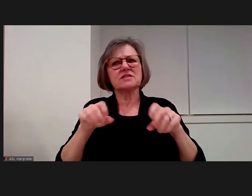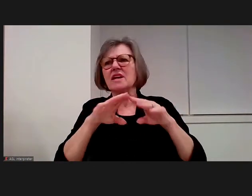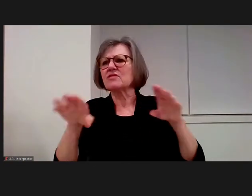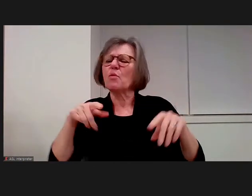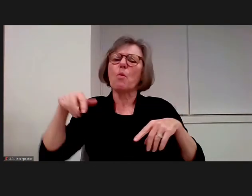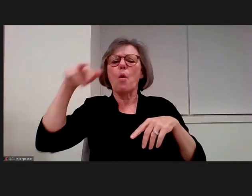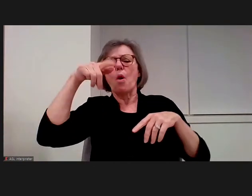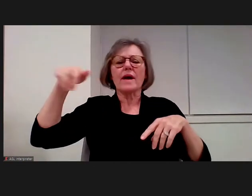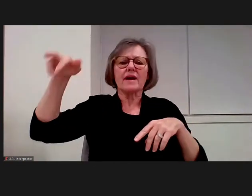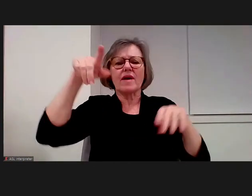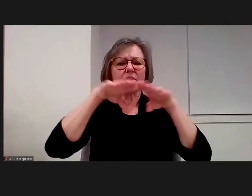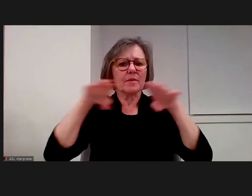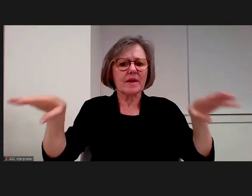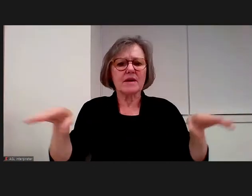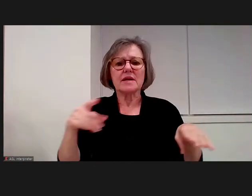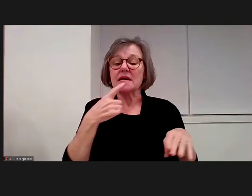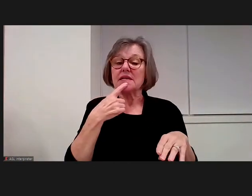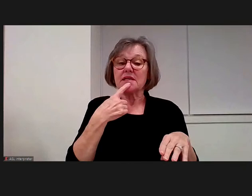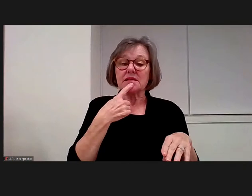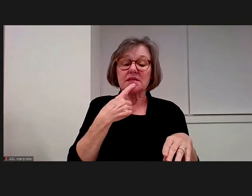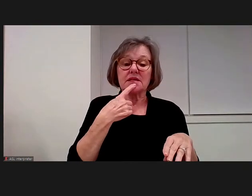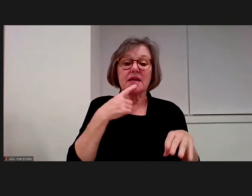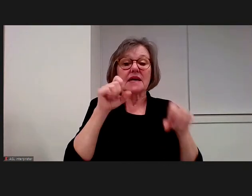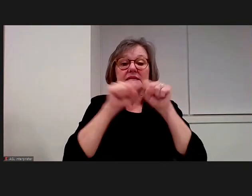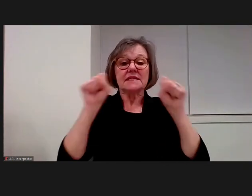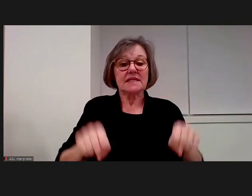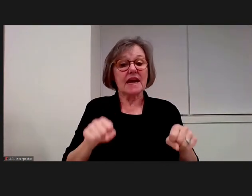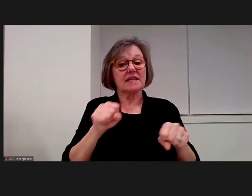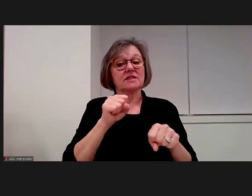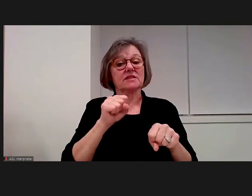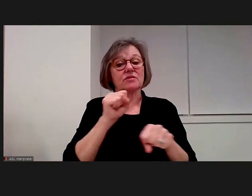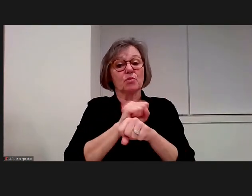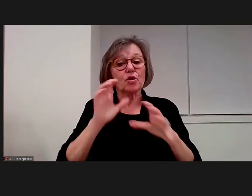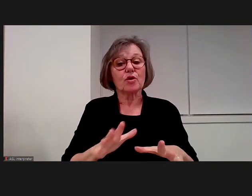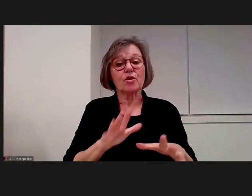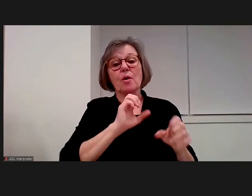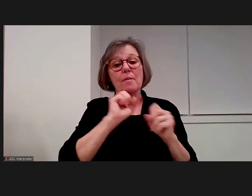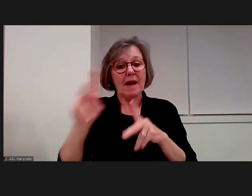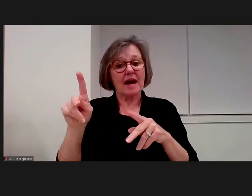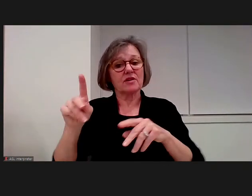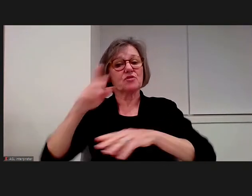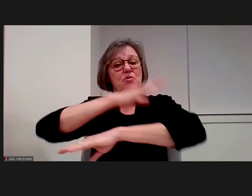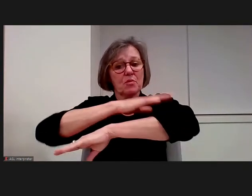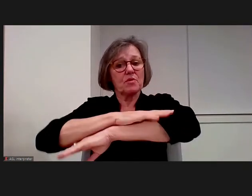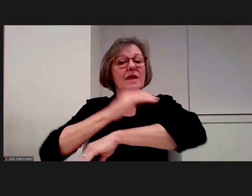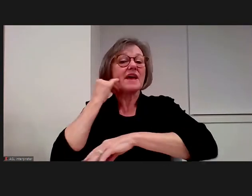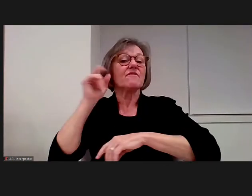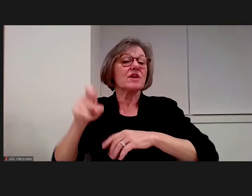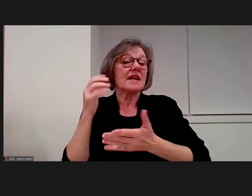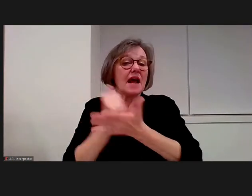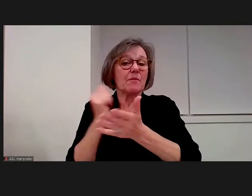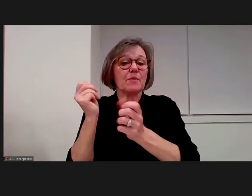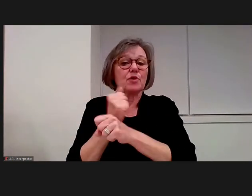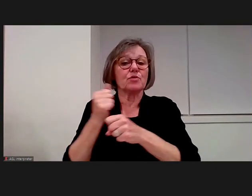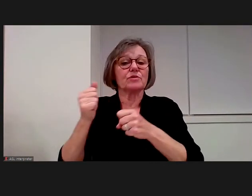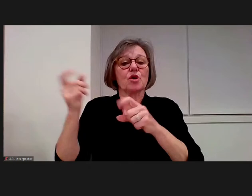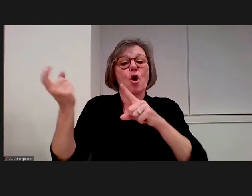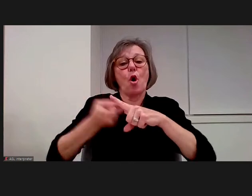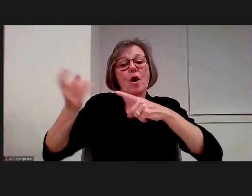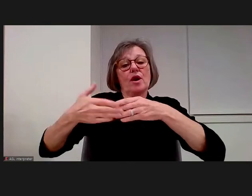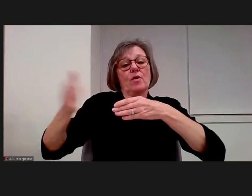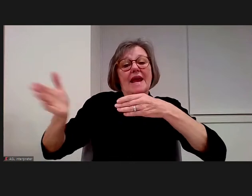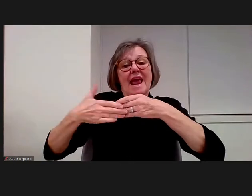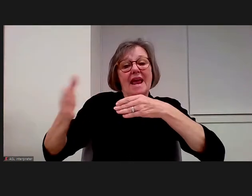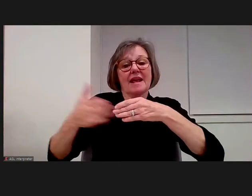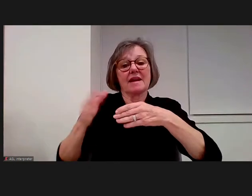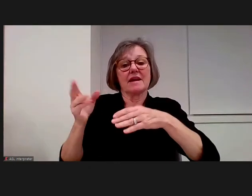versa? You mentioned that the station agents would return to the fare control area if somebody needs help to use AutoGate. Well, let